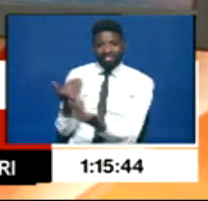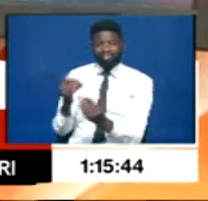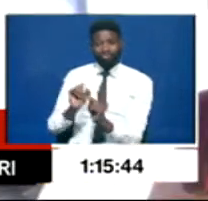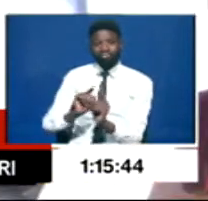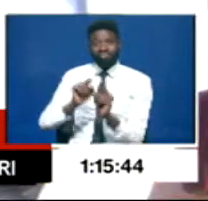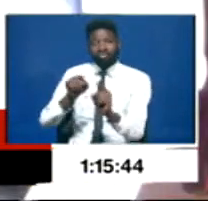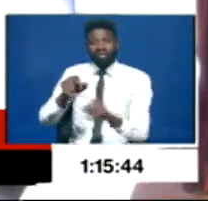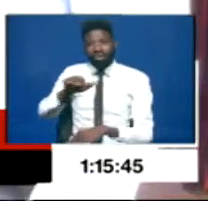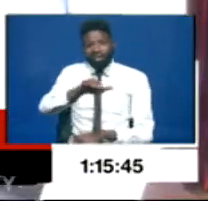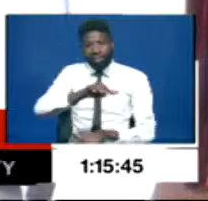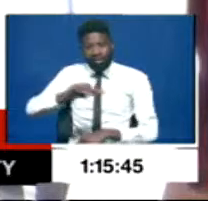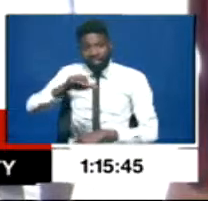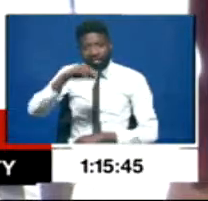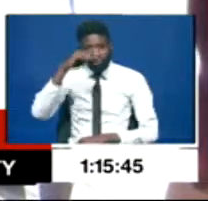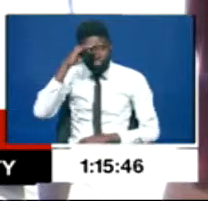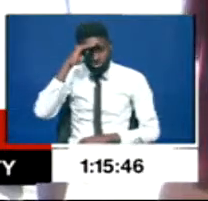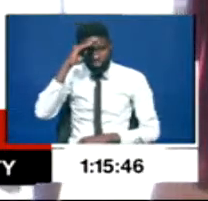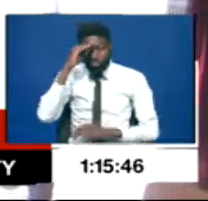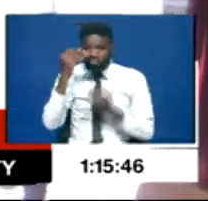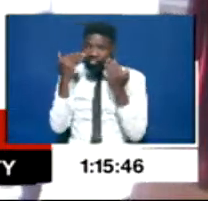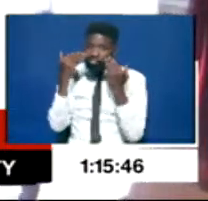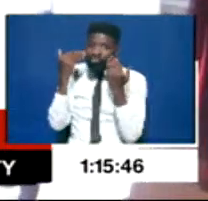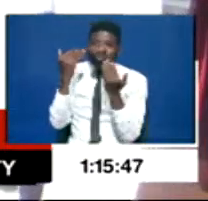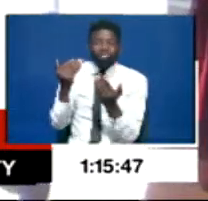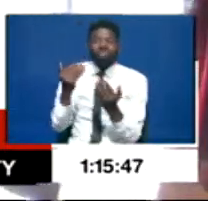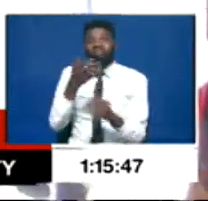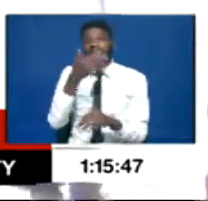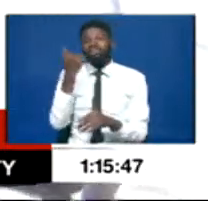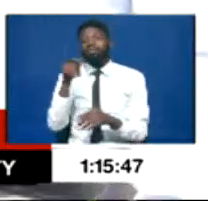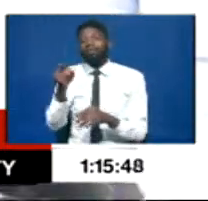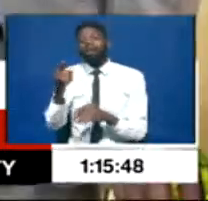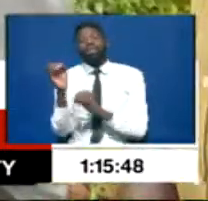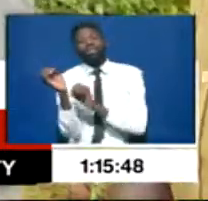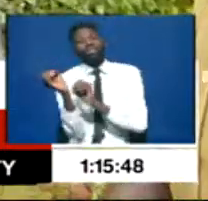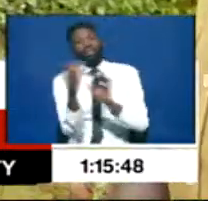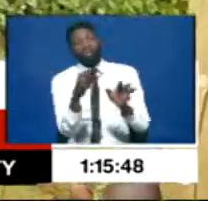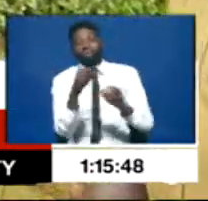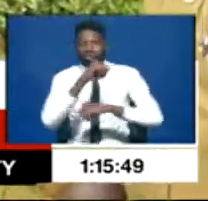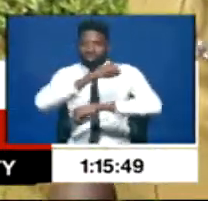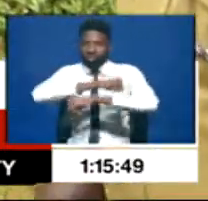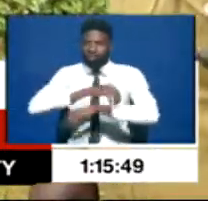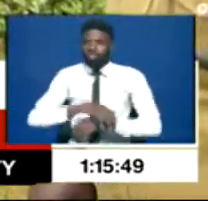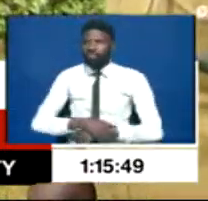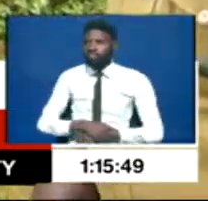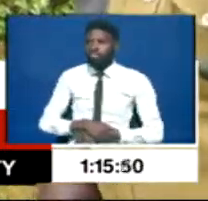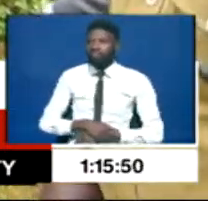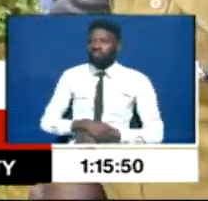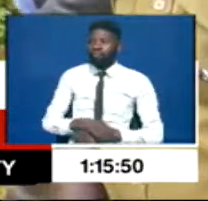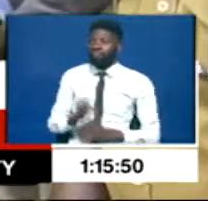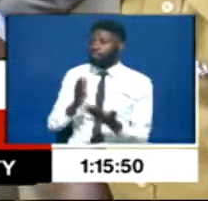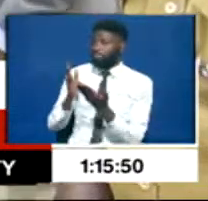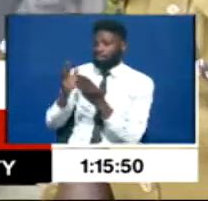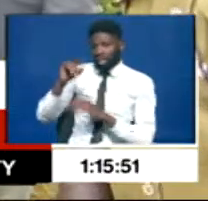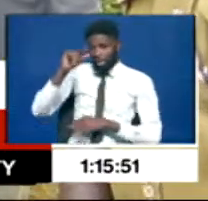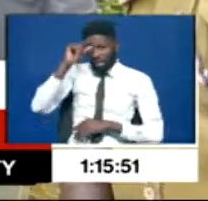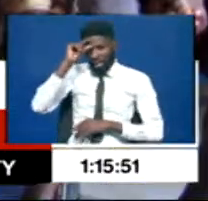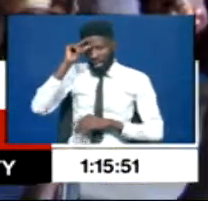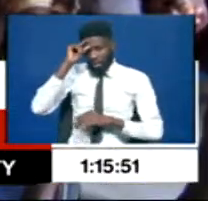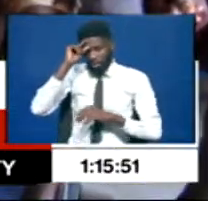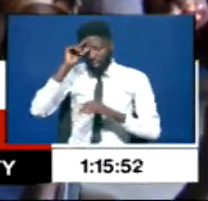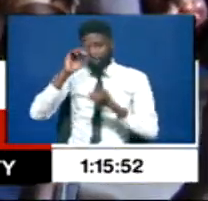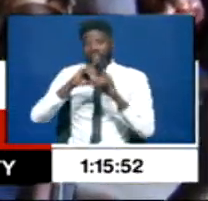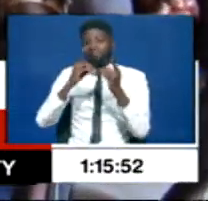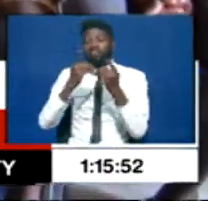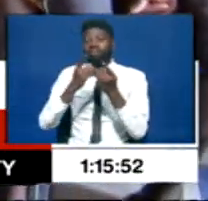school. Parents' investment. The State Department for University Education and Research Ambassador